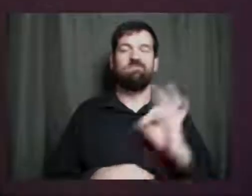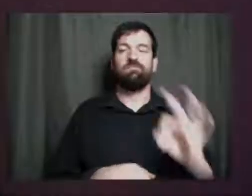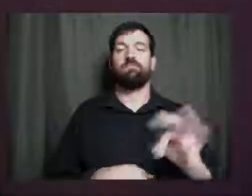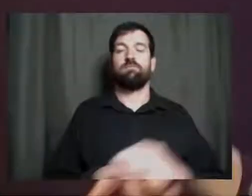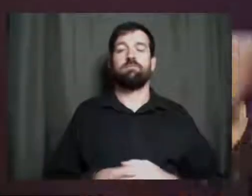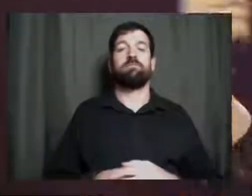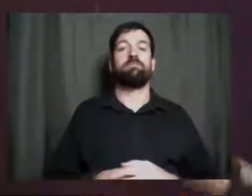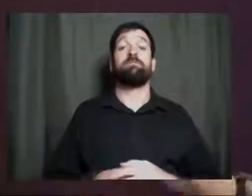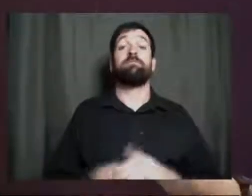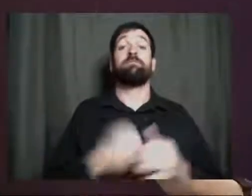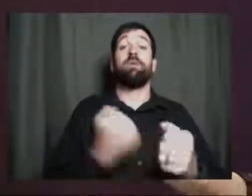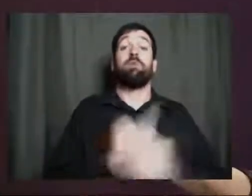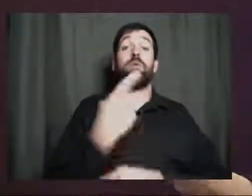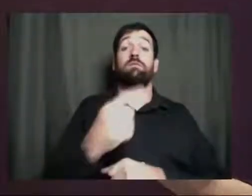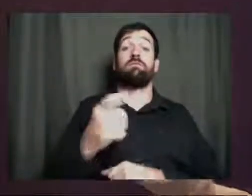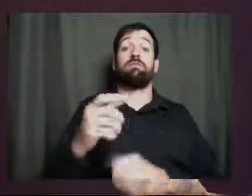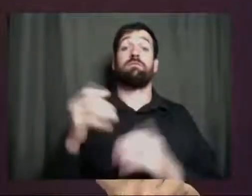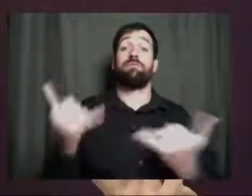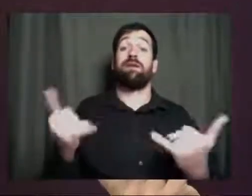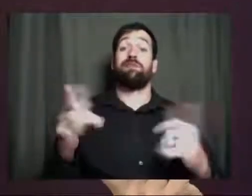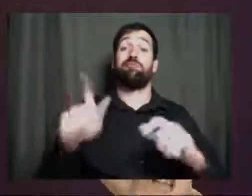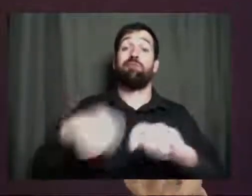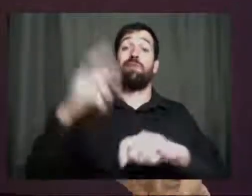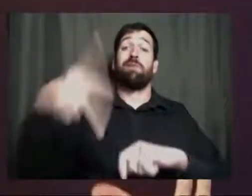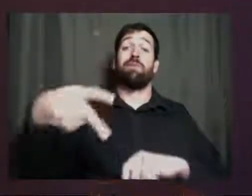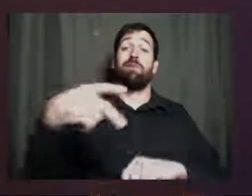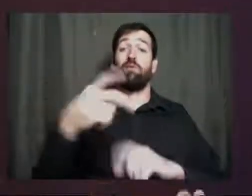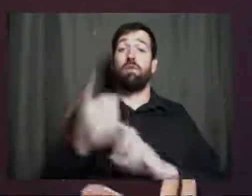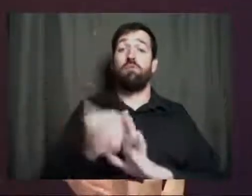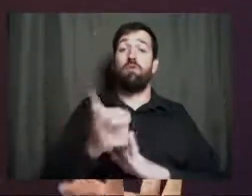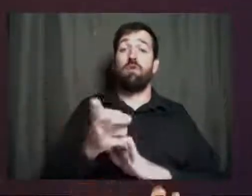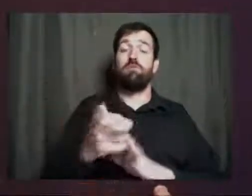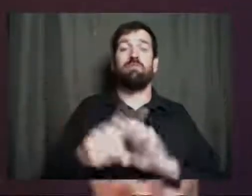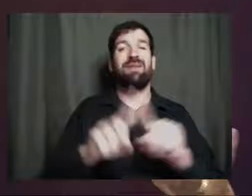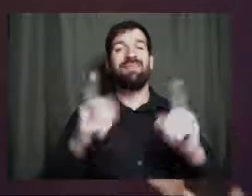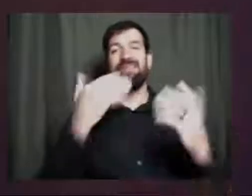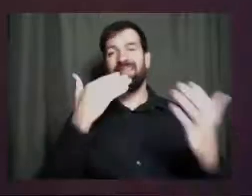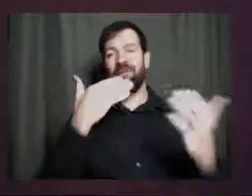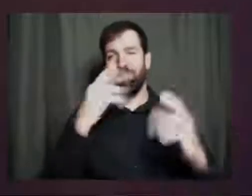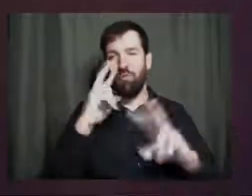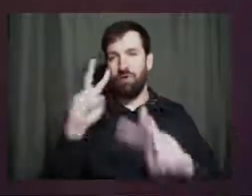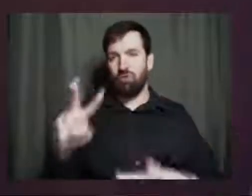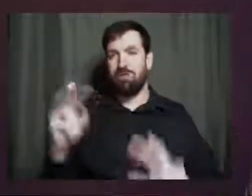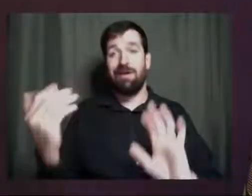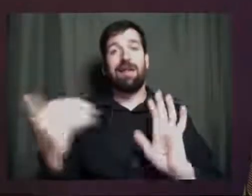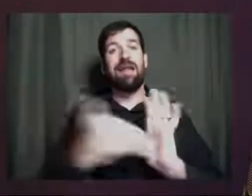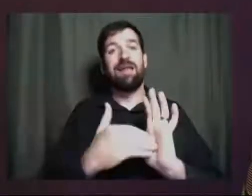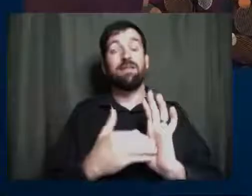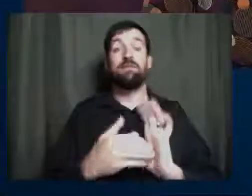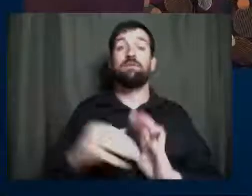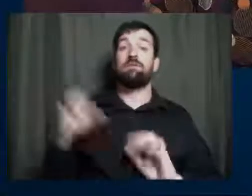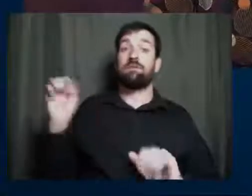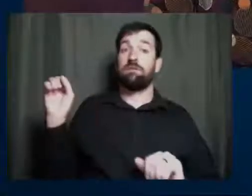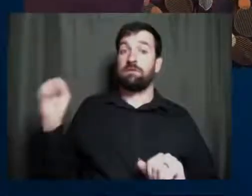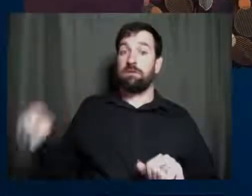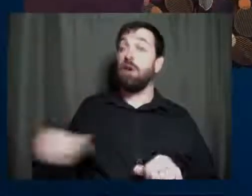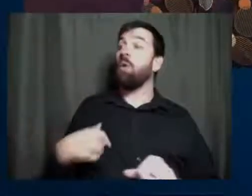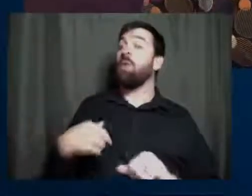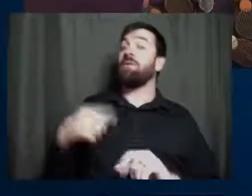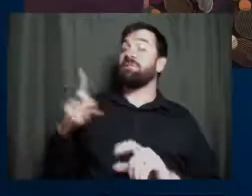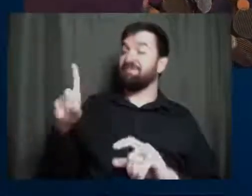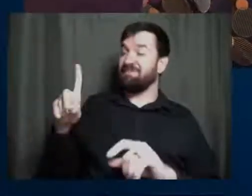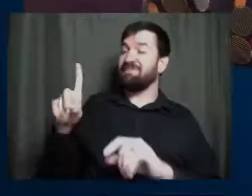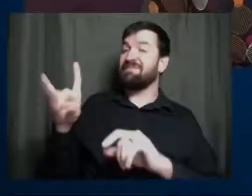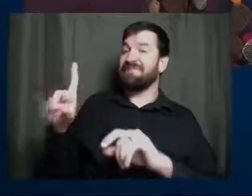everyone, we're going to wrap up the show here in just a moment, but thanks for staying with us again. Yes. So I did get the answer from an